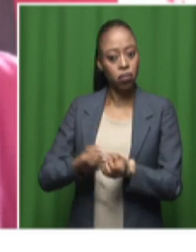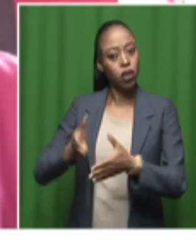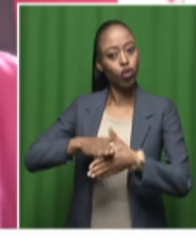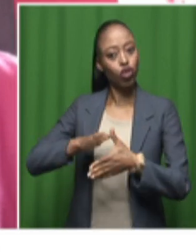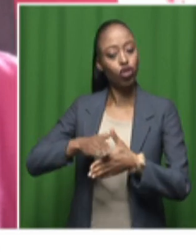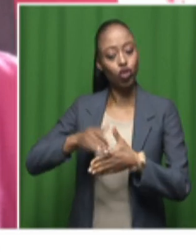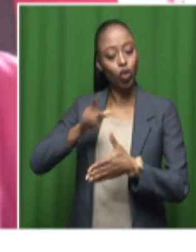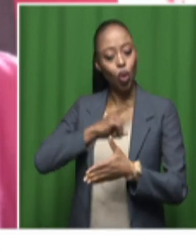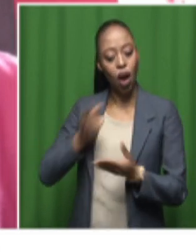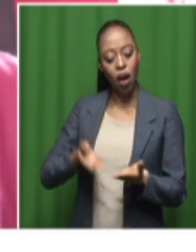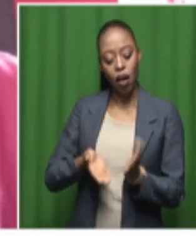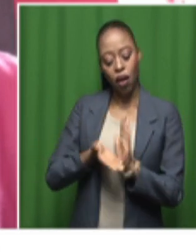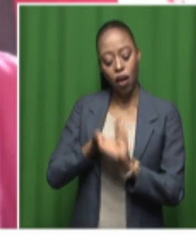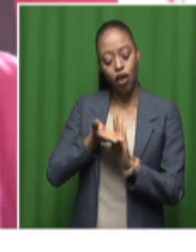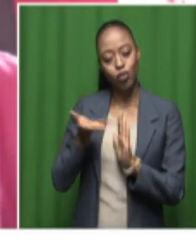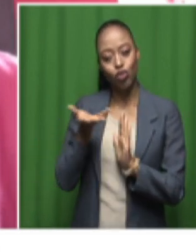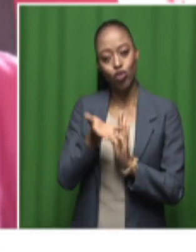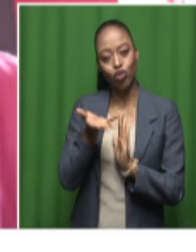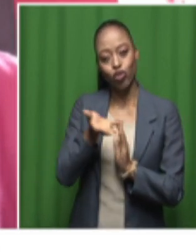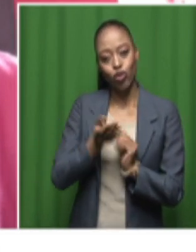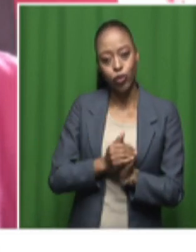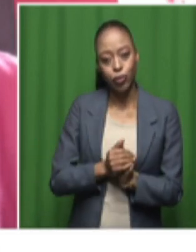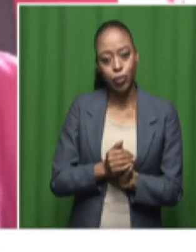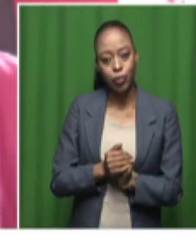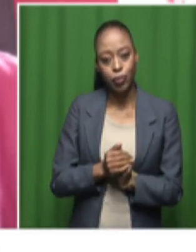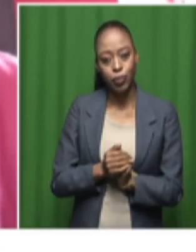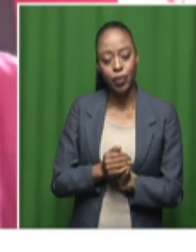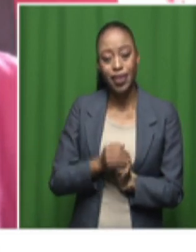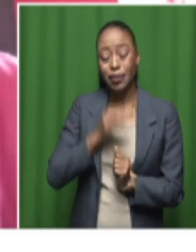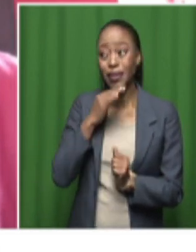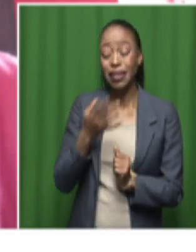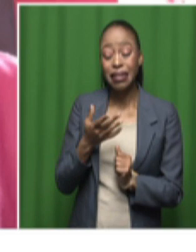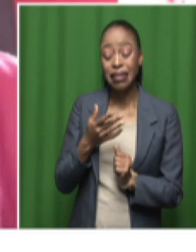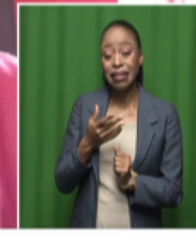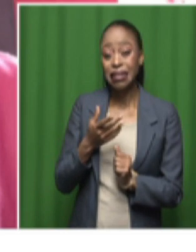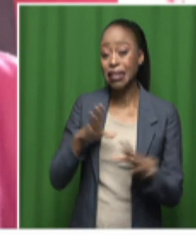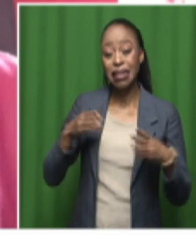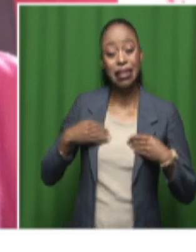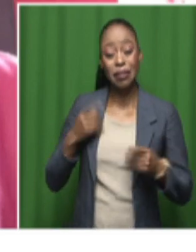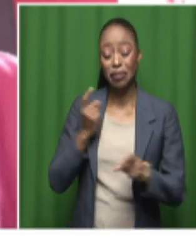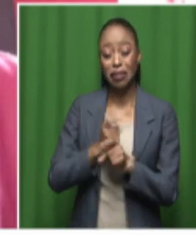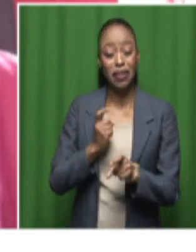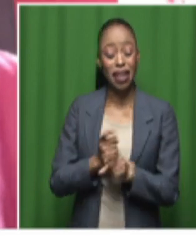of everything that they've priced, and that's sometimes a harsh pill to swallow.